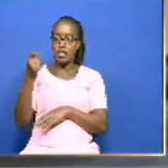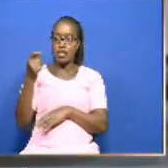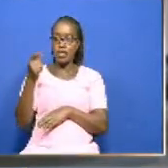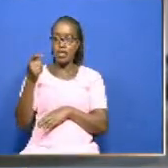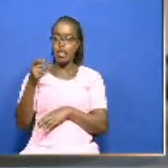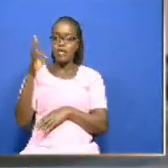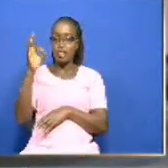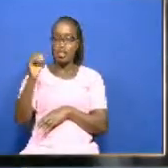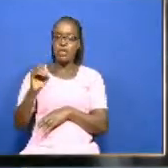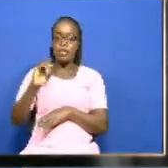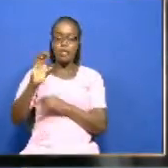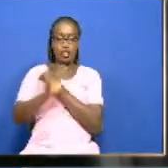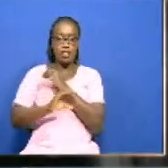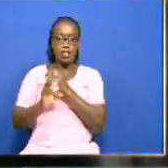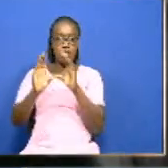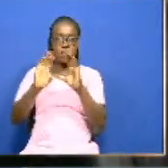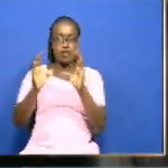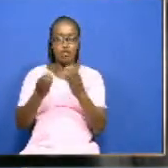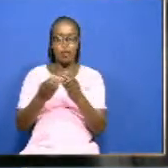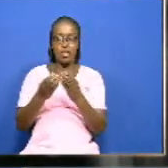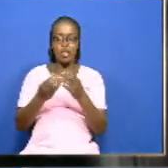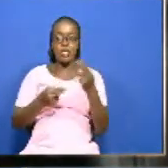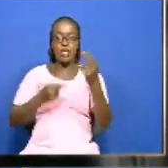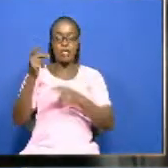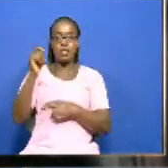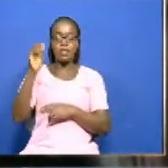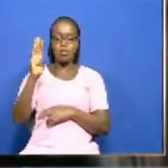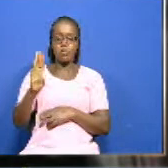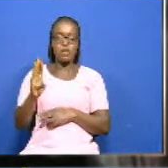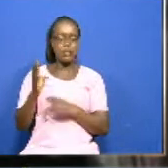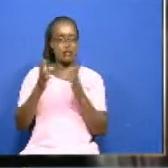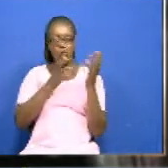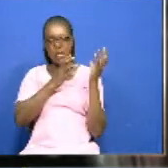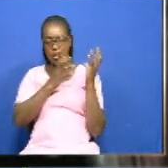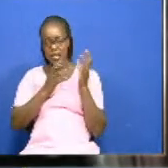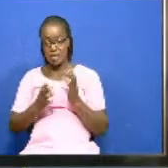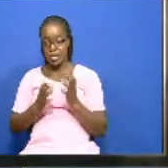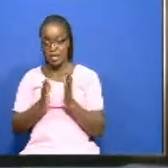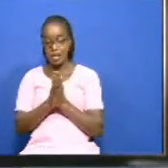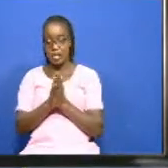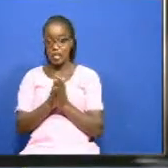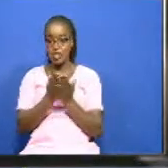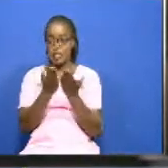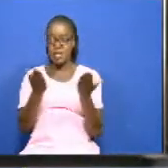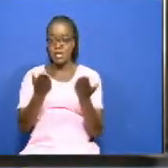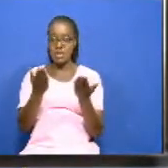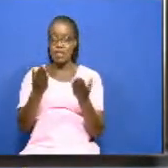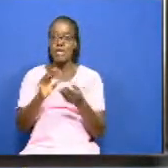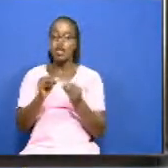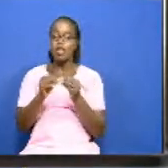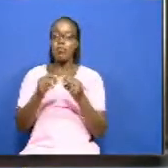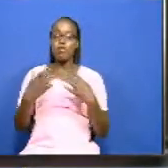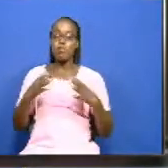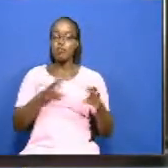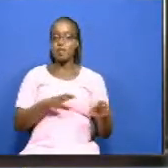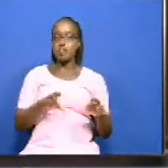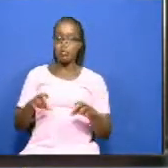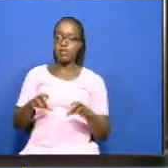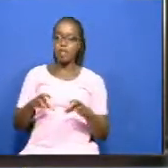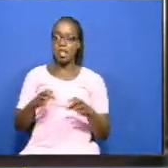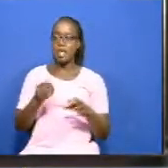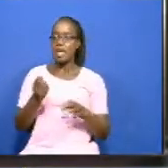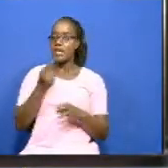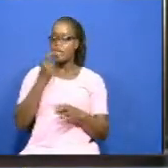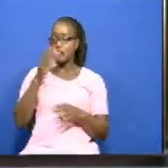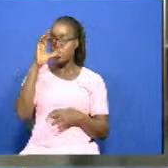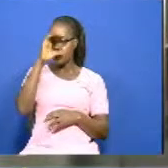30 countries in the world that had a high TB burden. He attributed the high number of victims who were not undergoing treatment